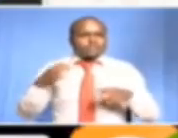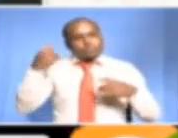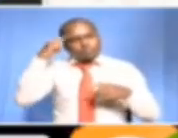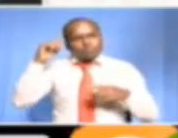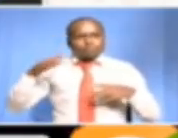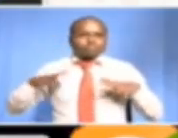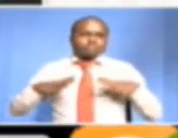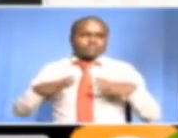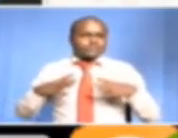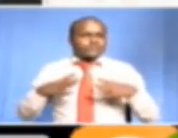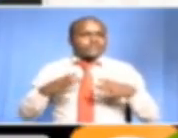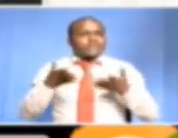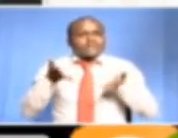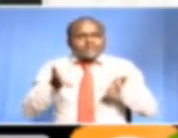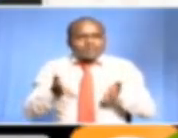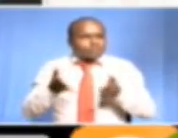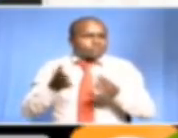now